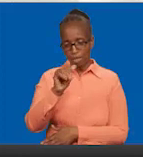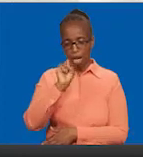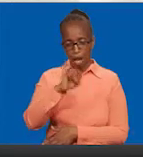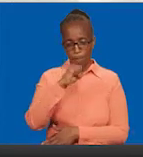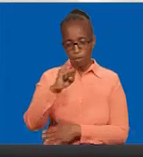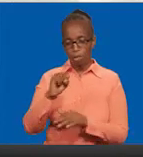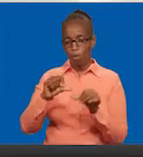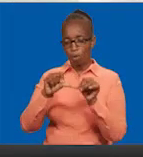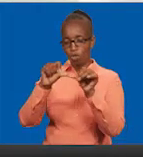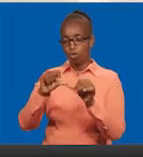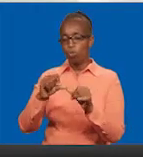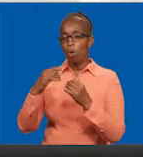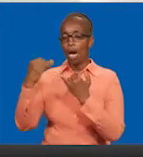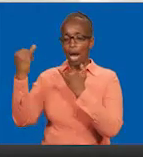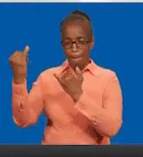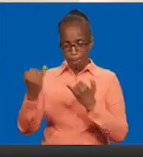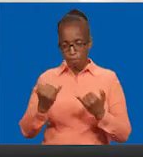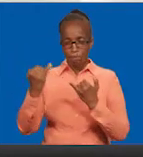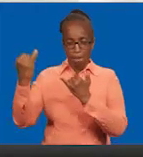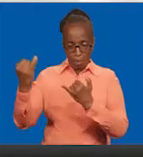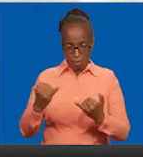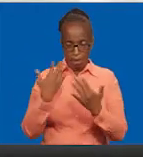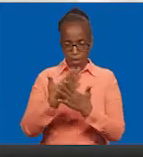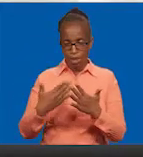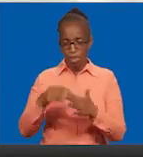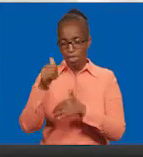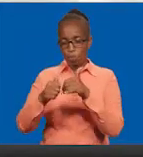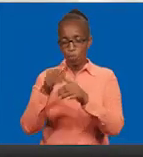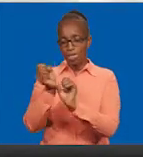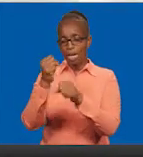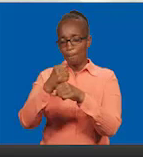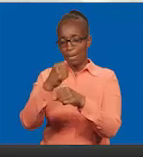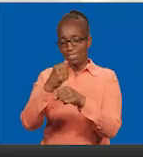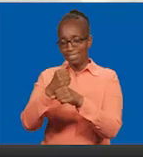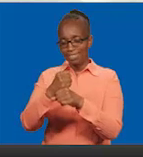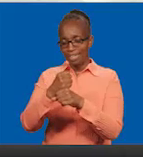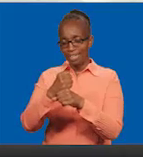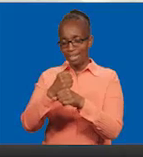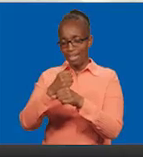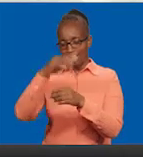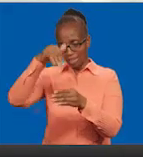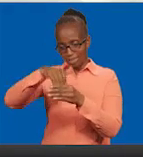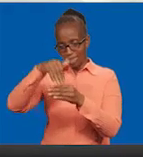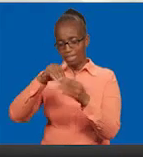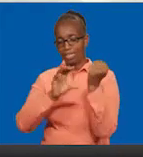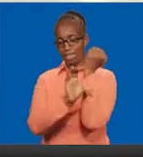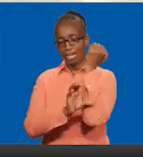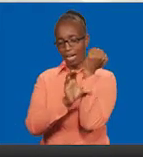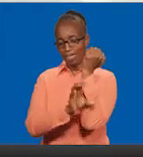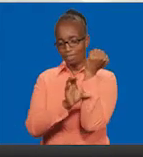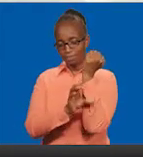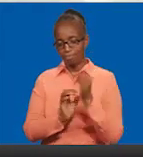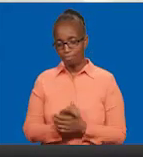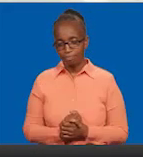continue to import products that are being manufactured locally. It is sabotage